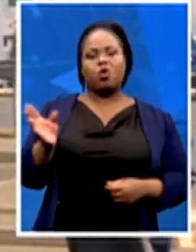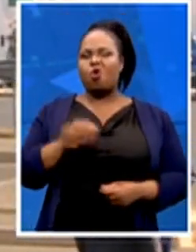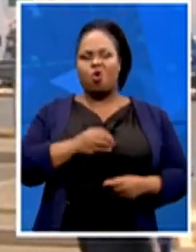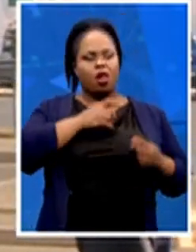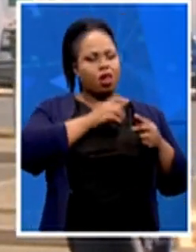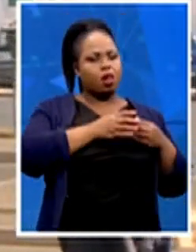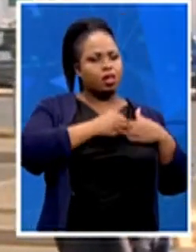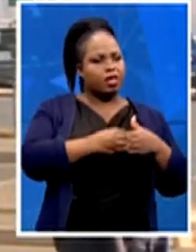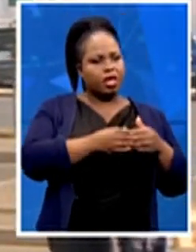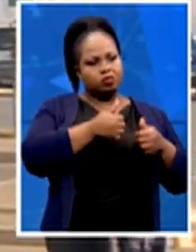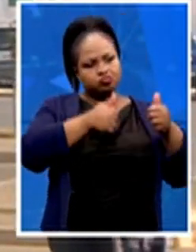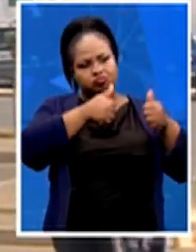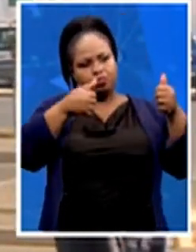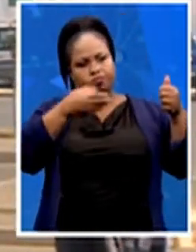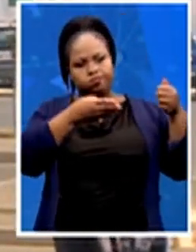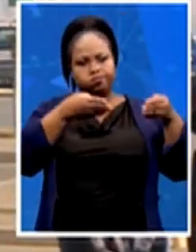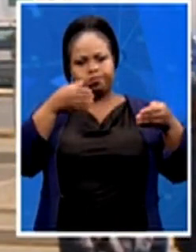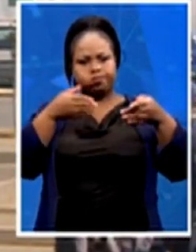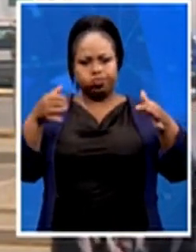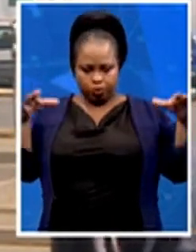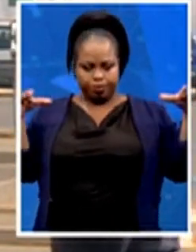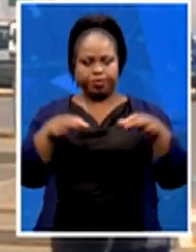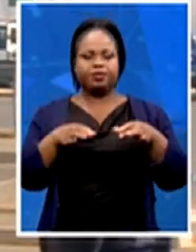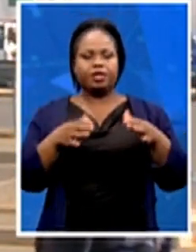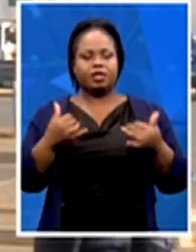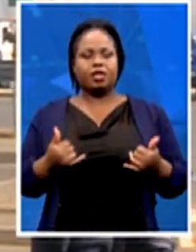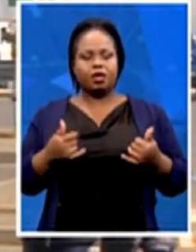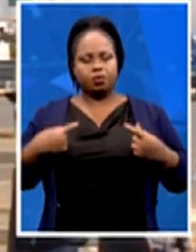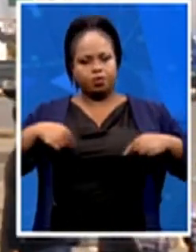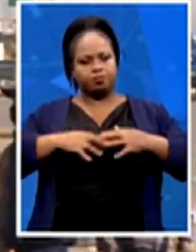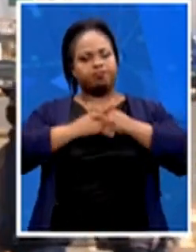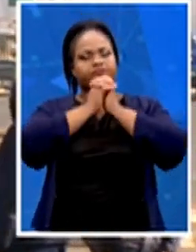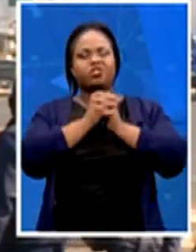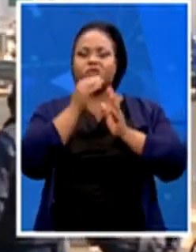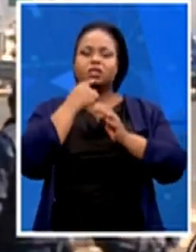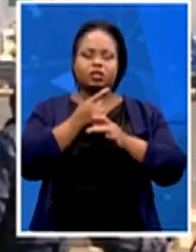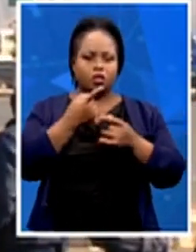they've gathered and then come together to say, let us all organize within the